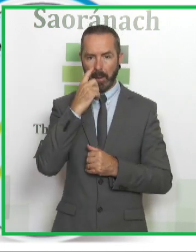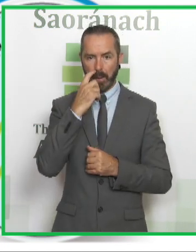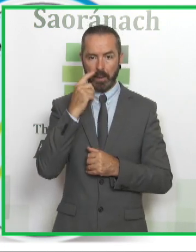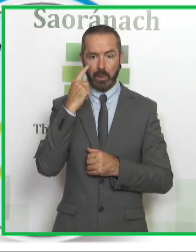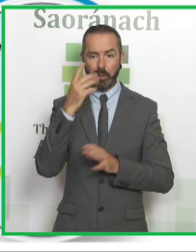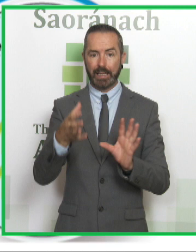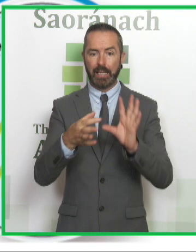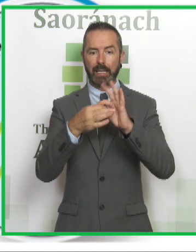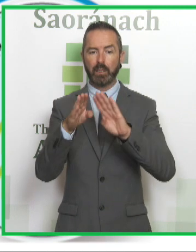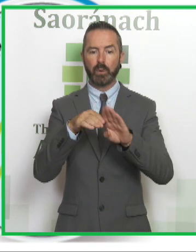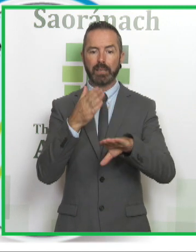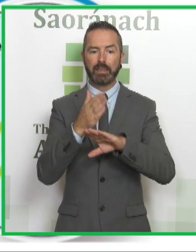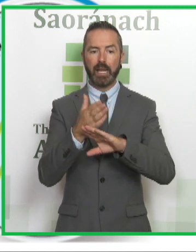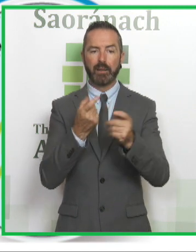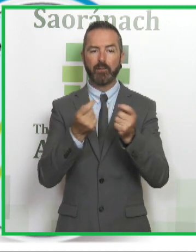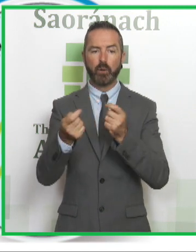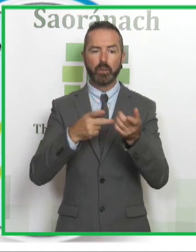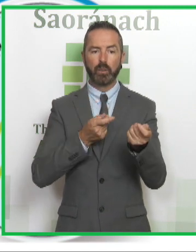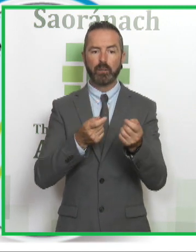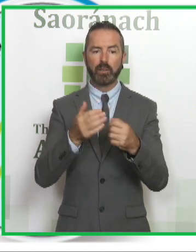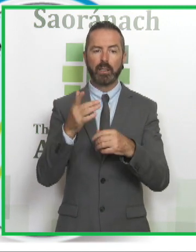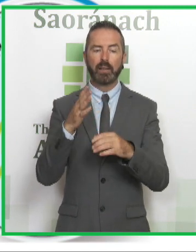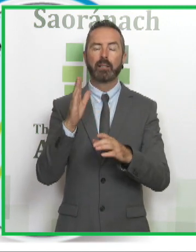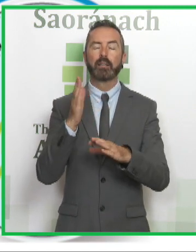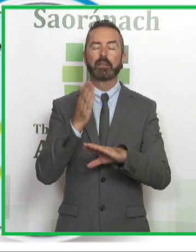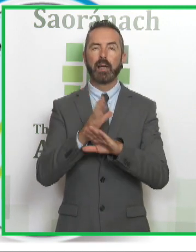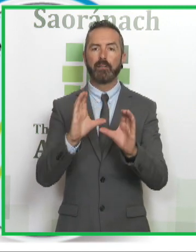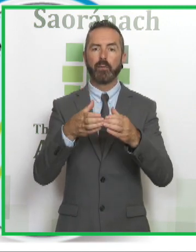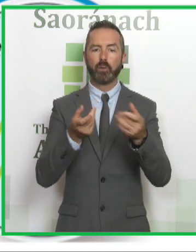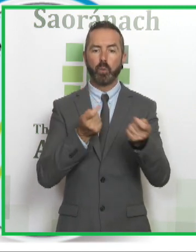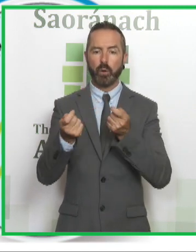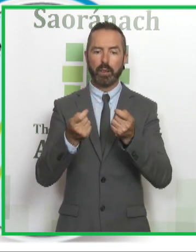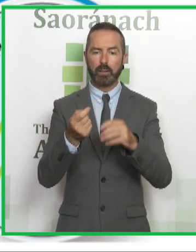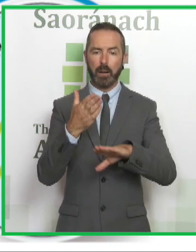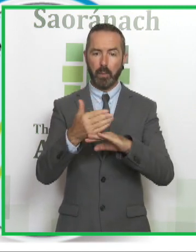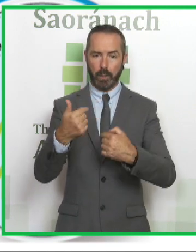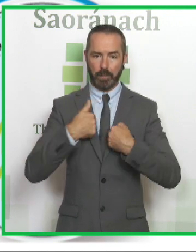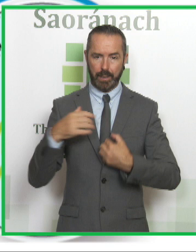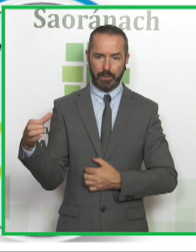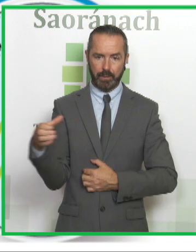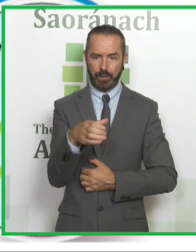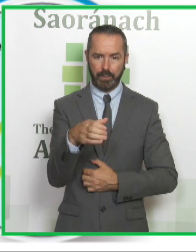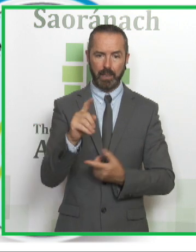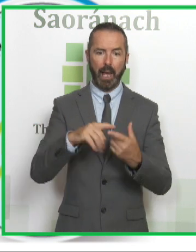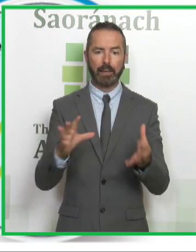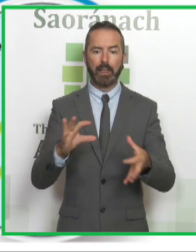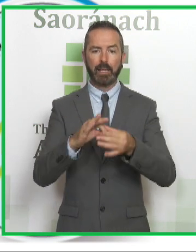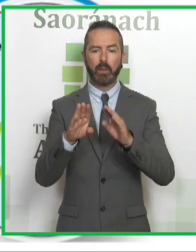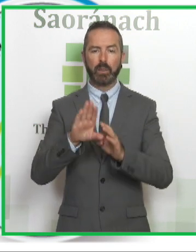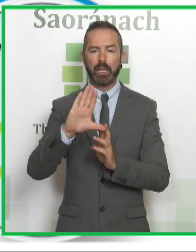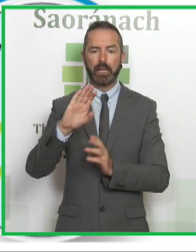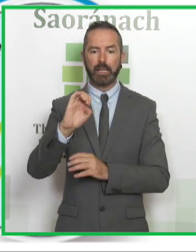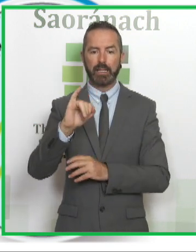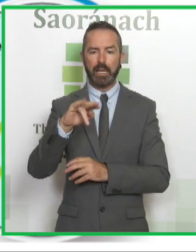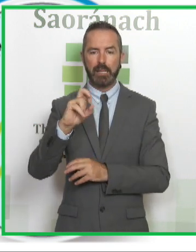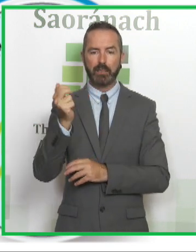to Task Force Coordinator, who I'm employed by. Then the links to the liaison network, which I'll talk